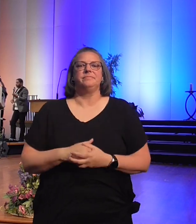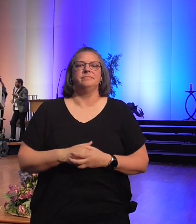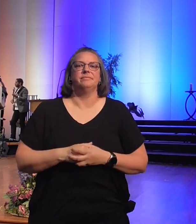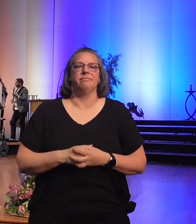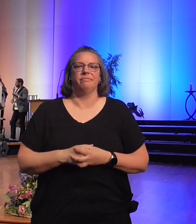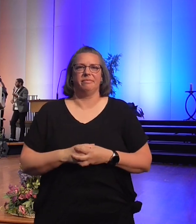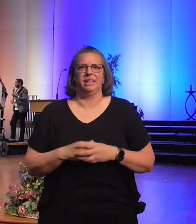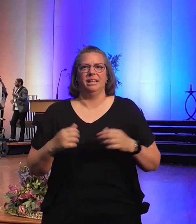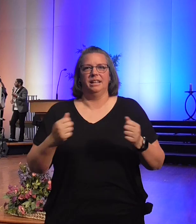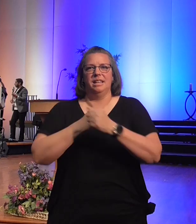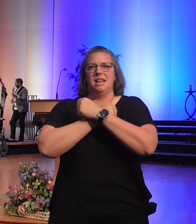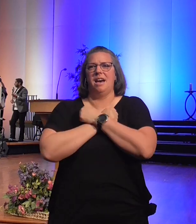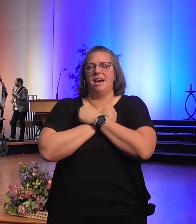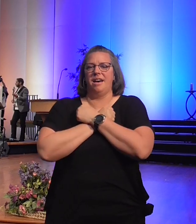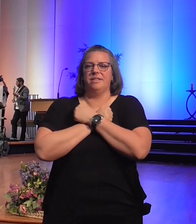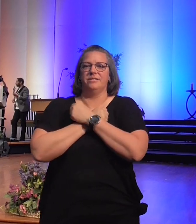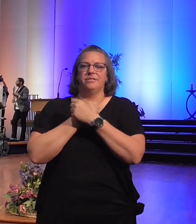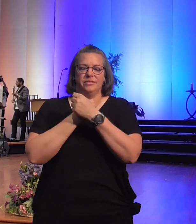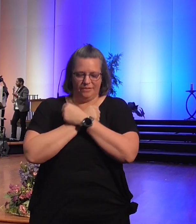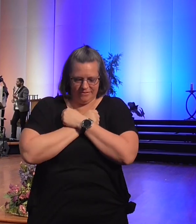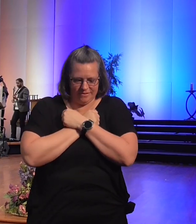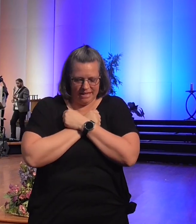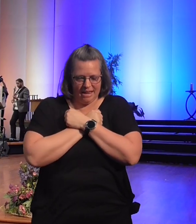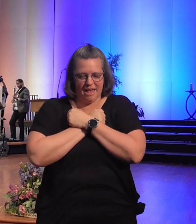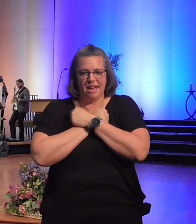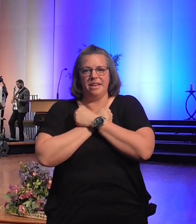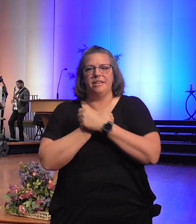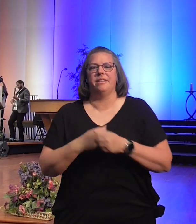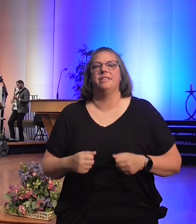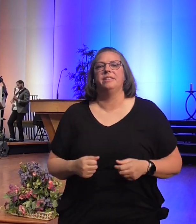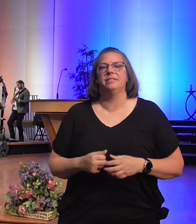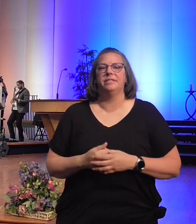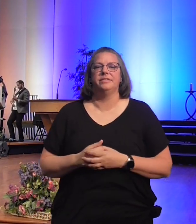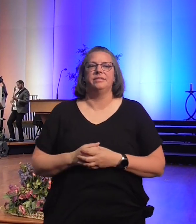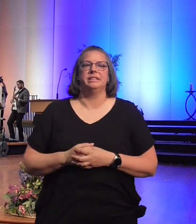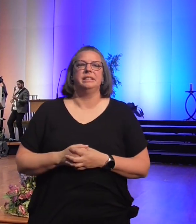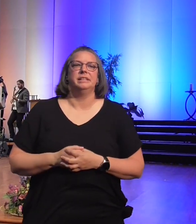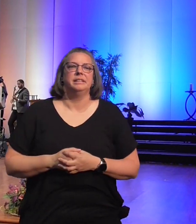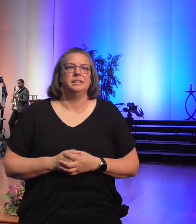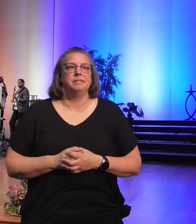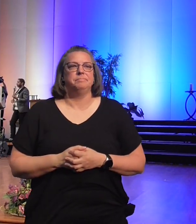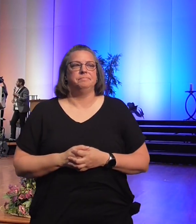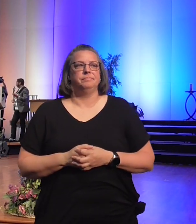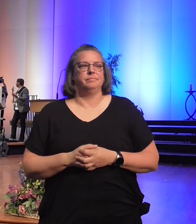love. Love, love, love.